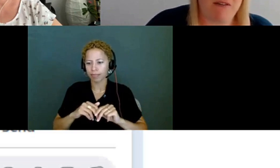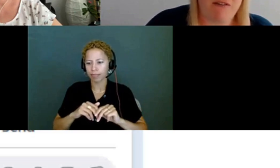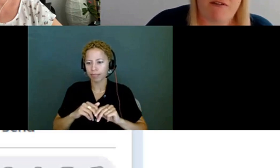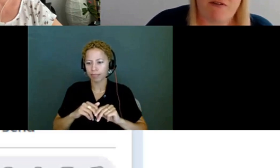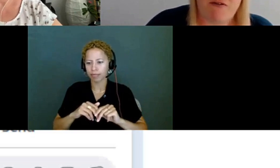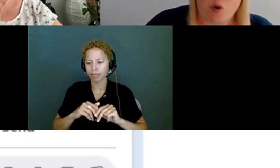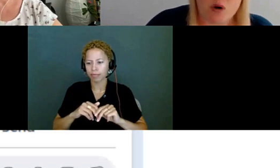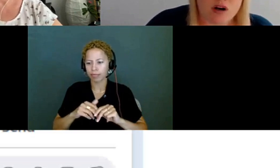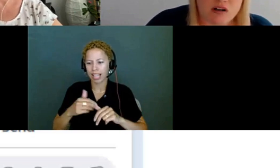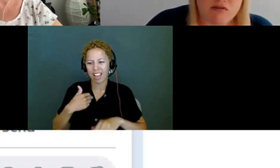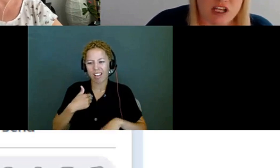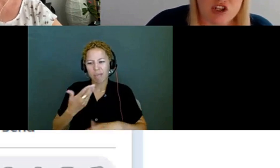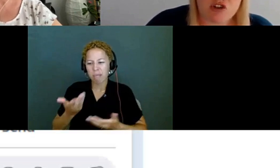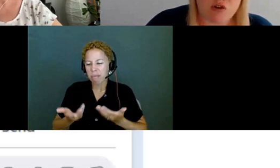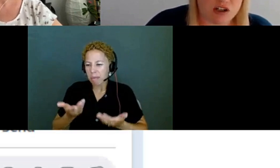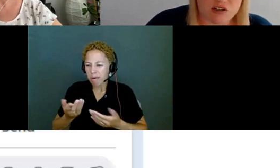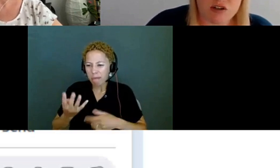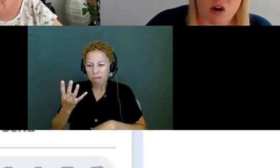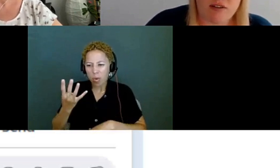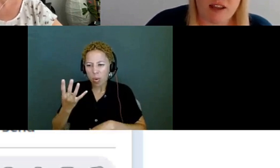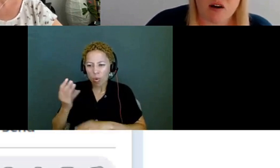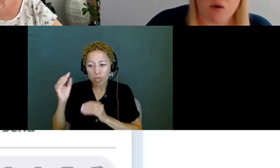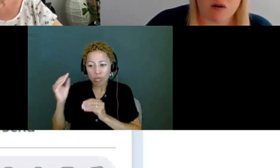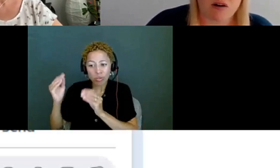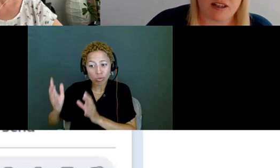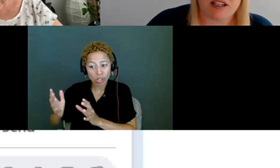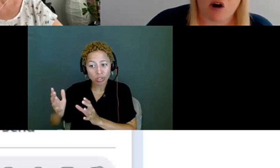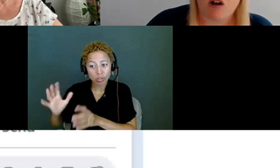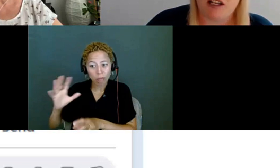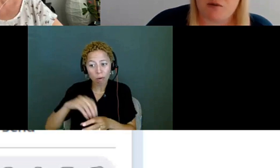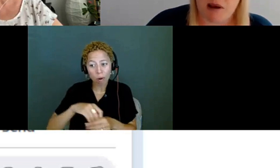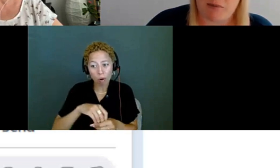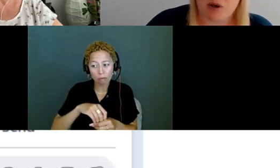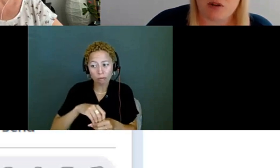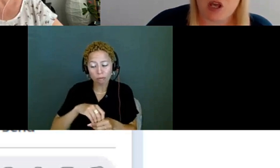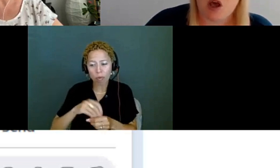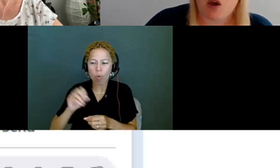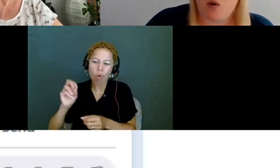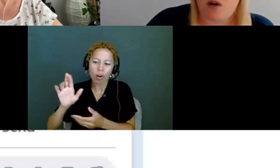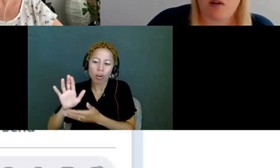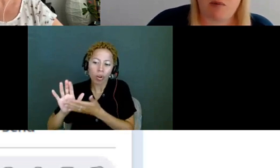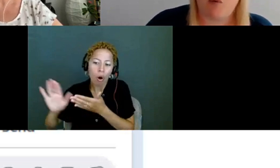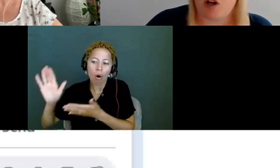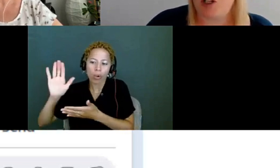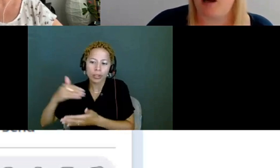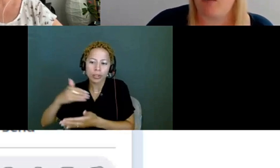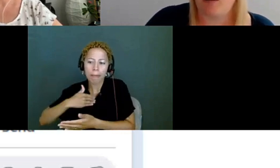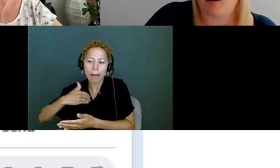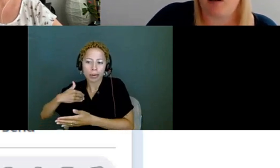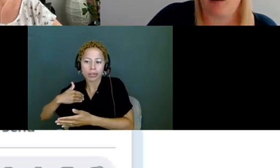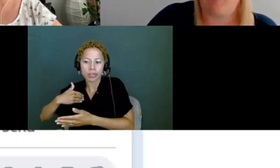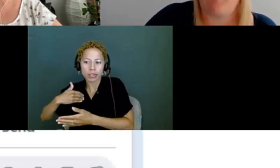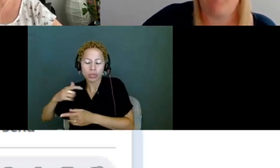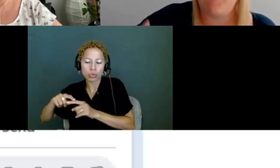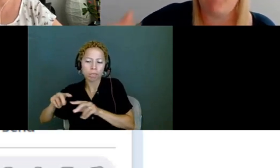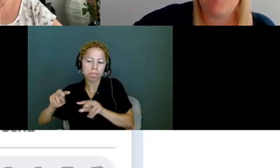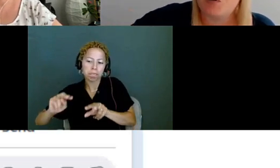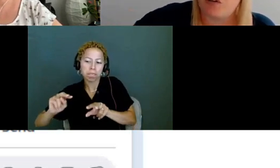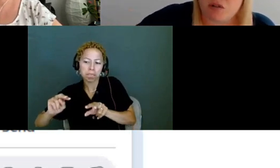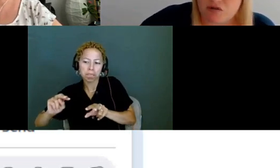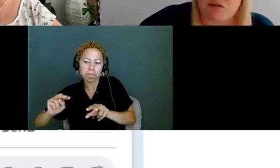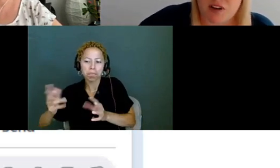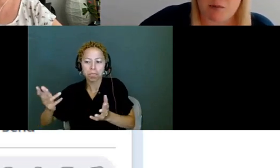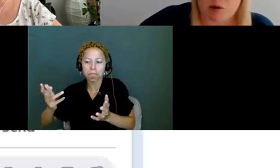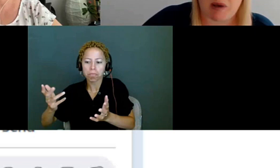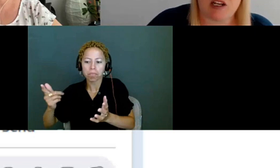maybe 4 instructors on there, or at least college members, who could be watching out. They're members